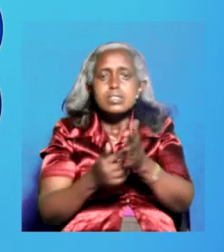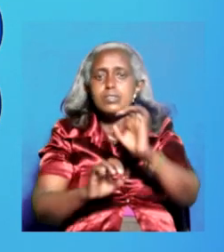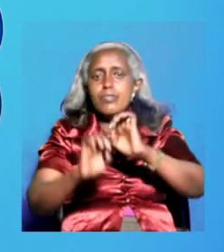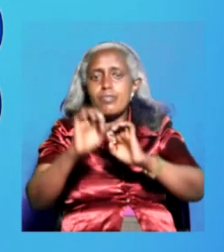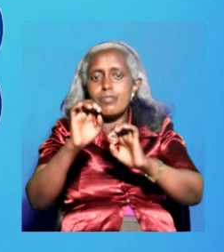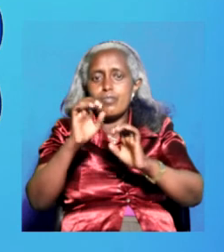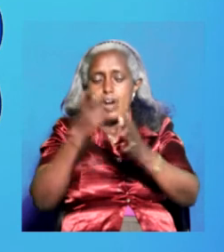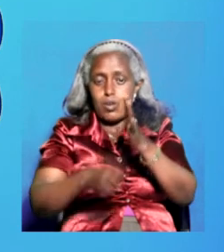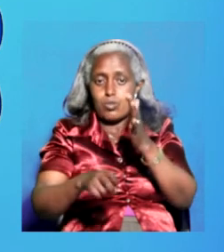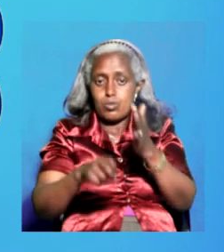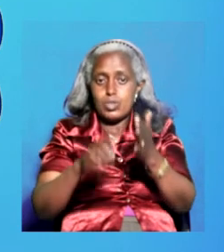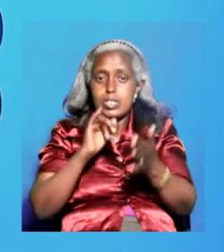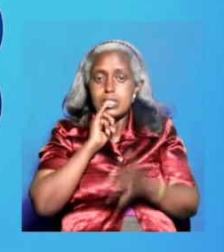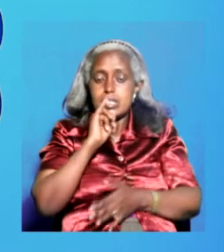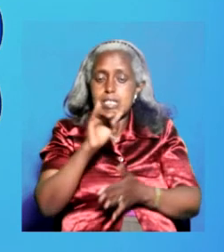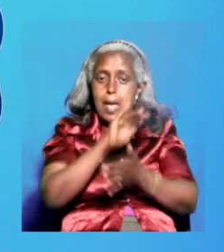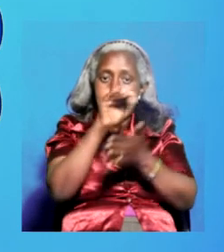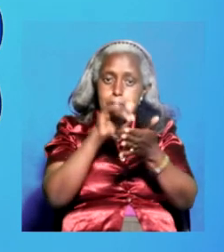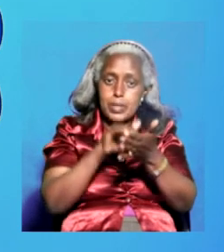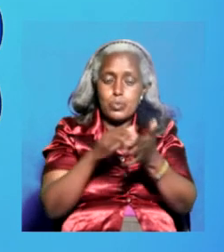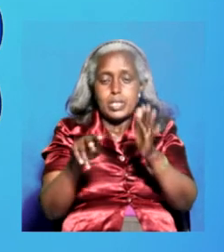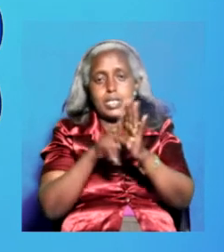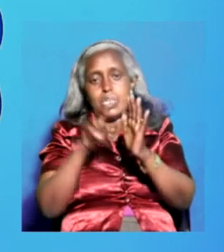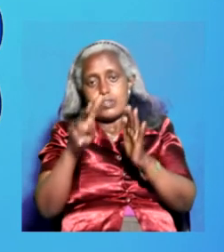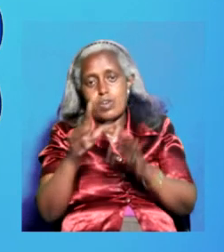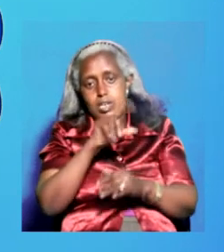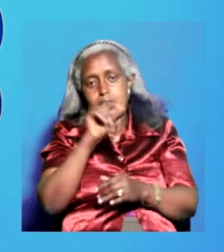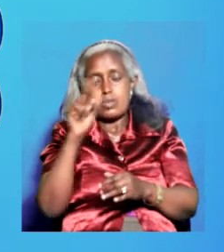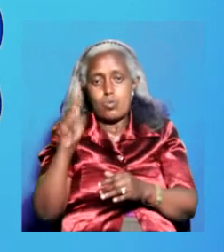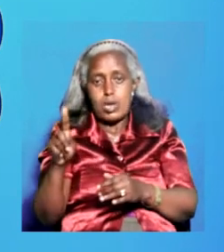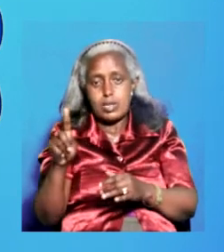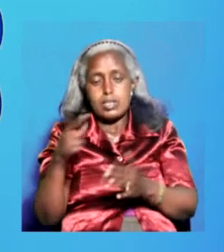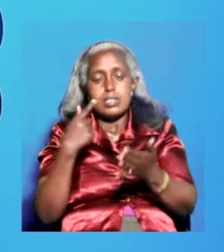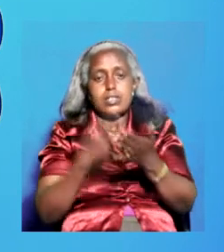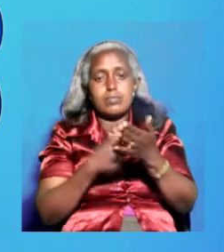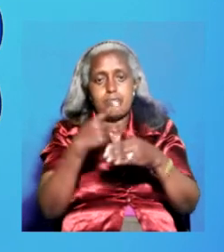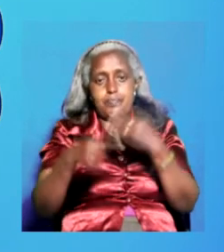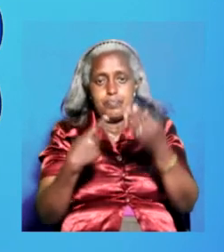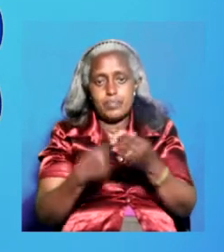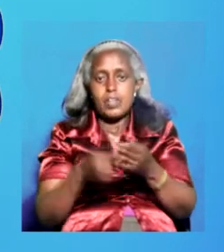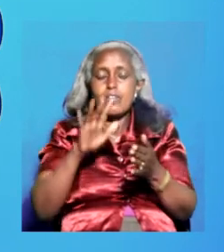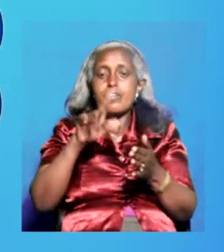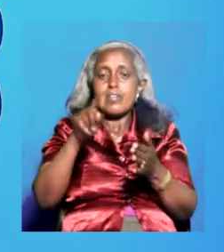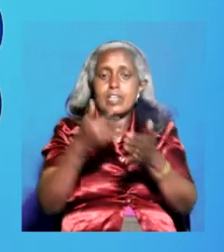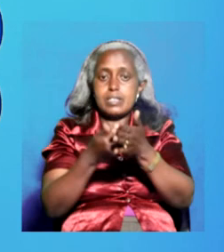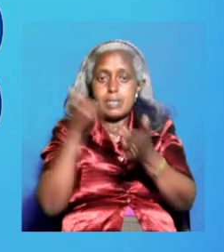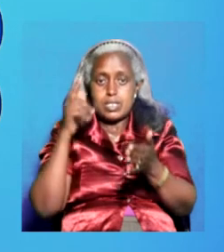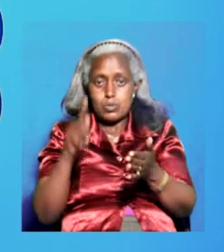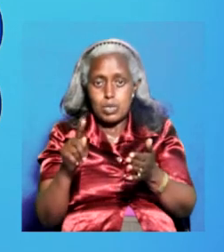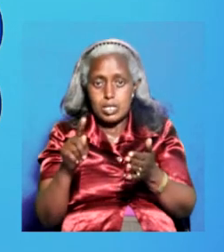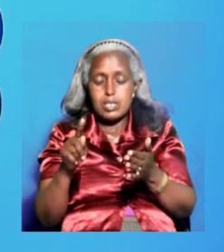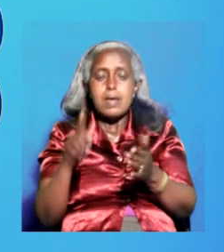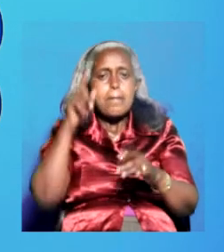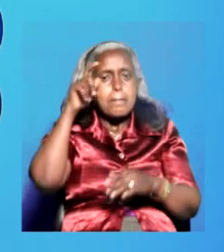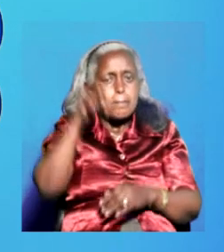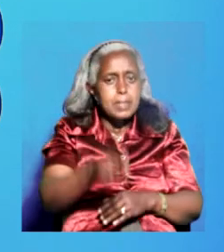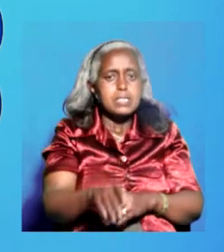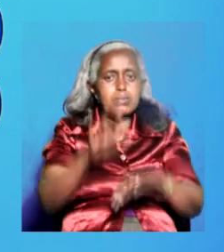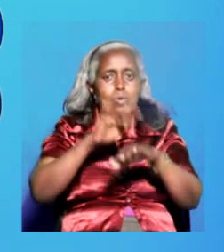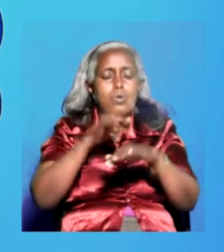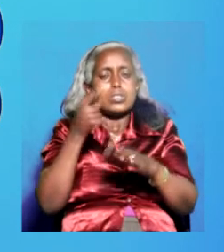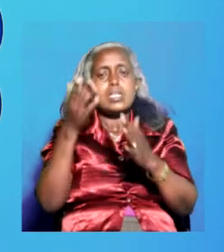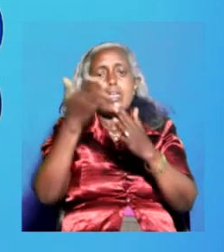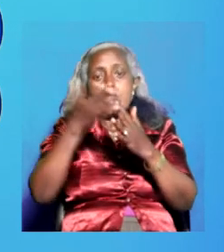value is between -1 and 1. Therefore, 5x minus 1 must be on the